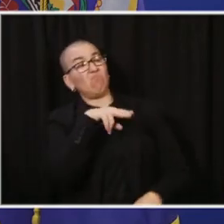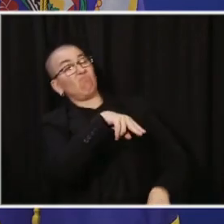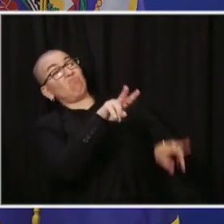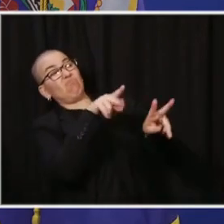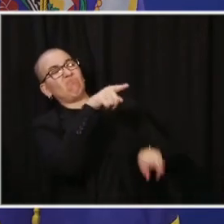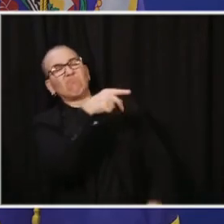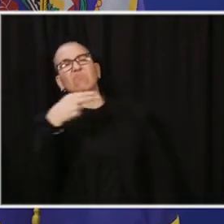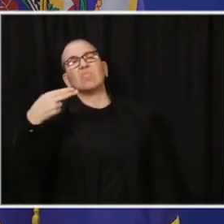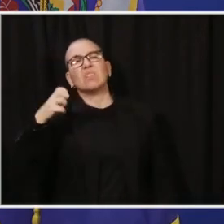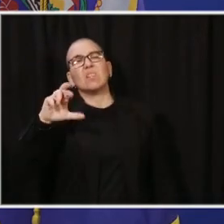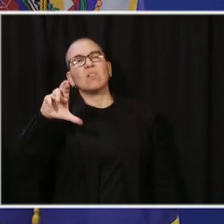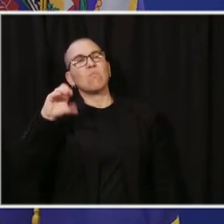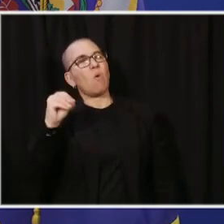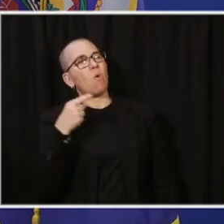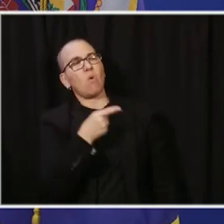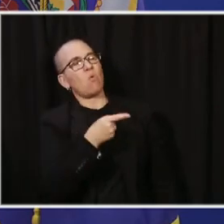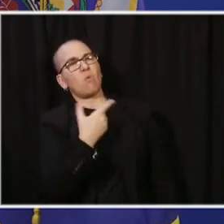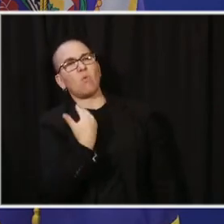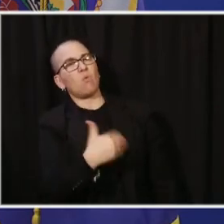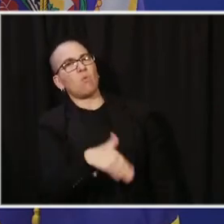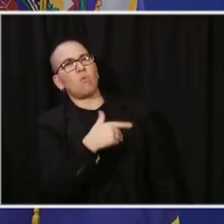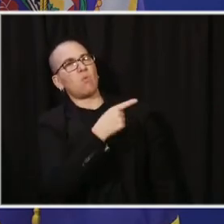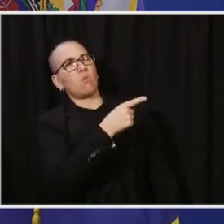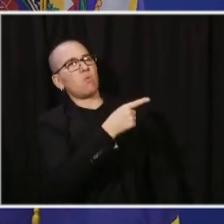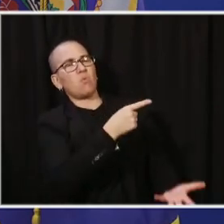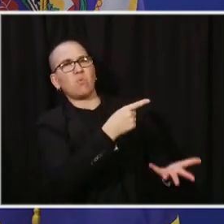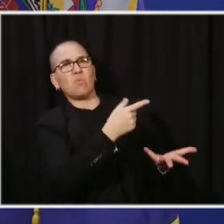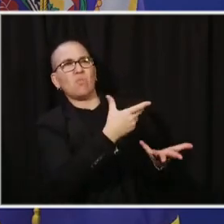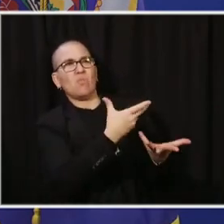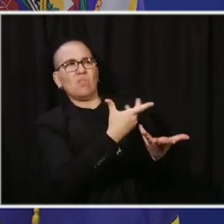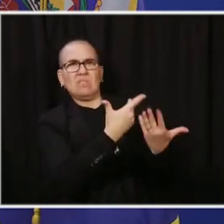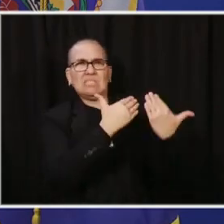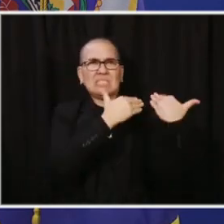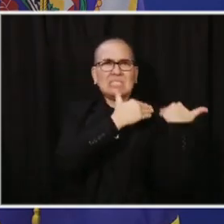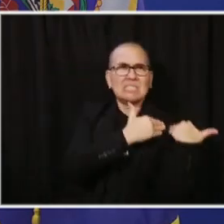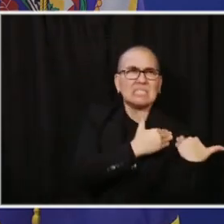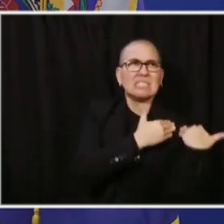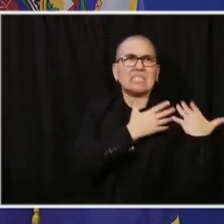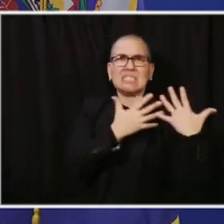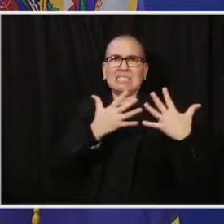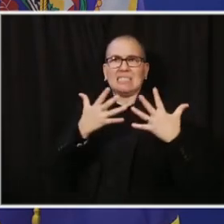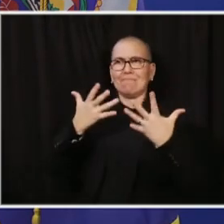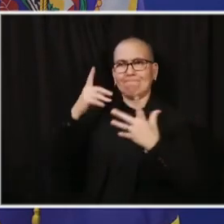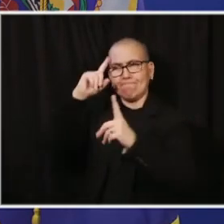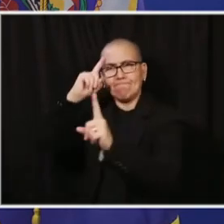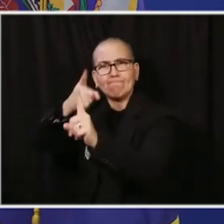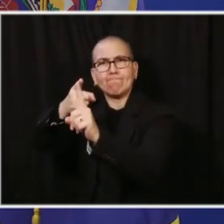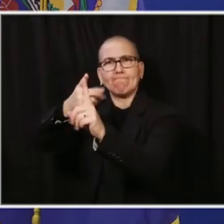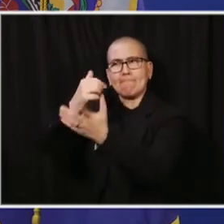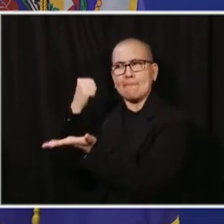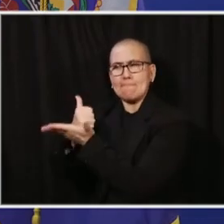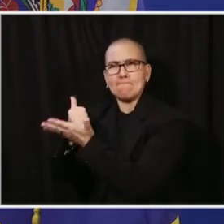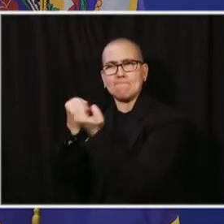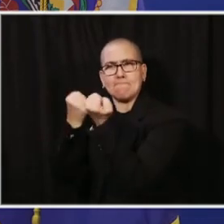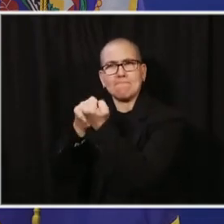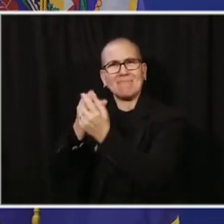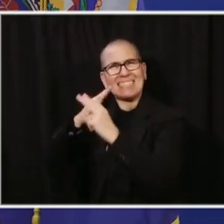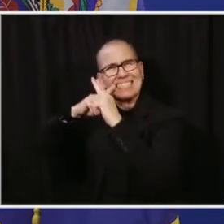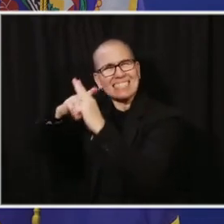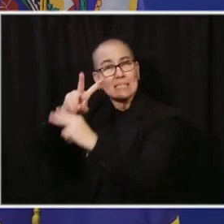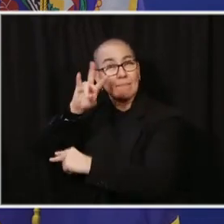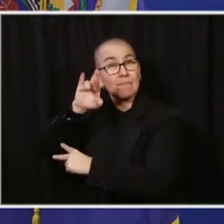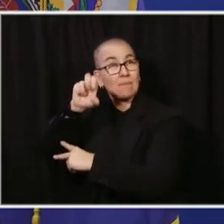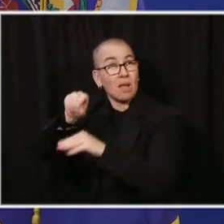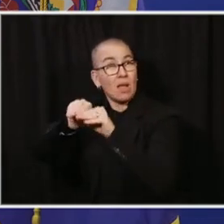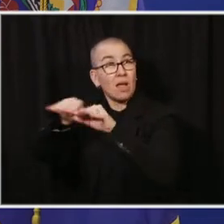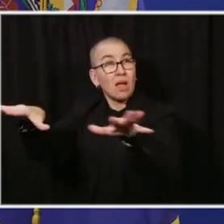the spread of this virus and protect the most vulnerable in our communities. We know that COVID fatigue is real, but